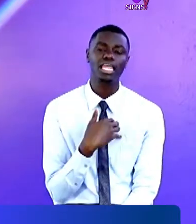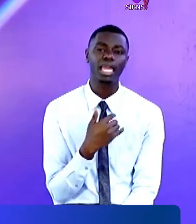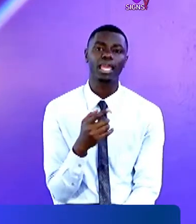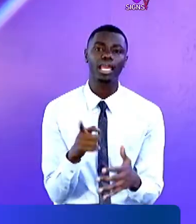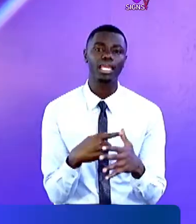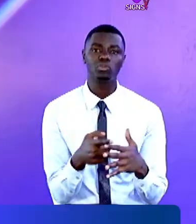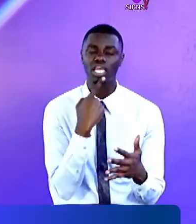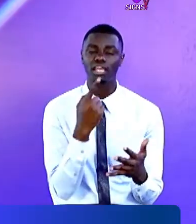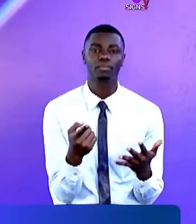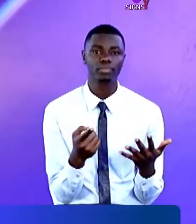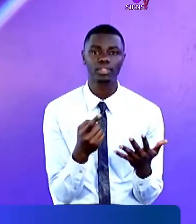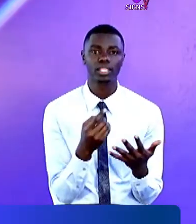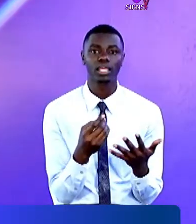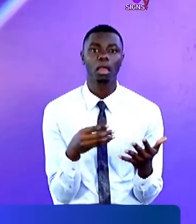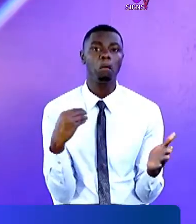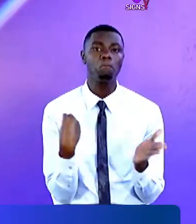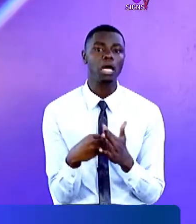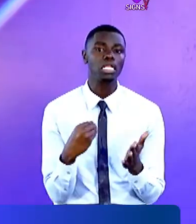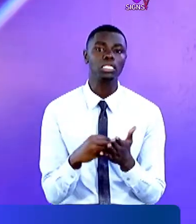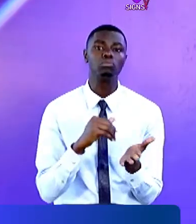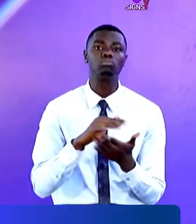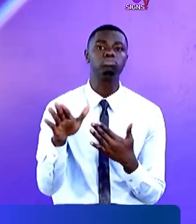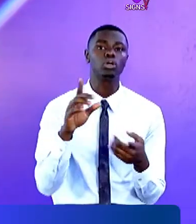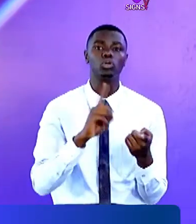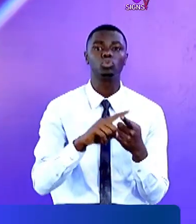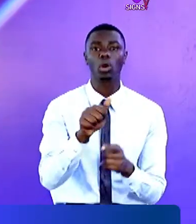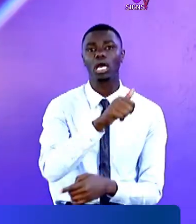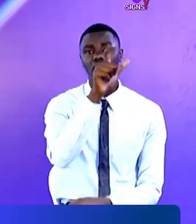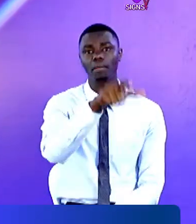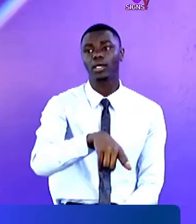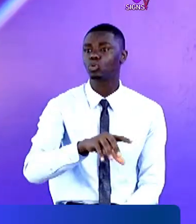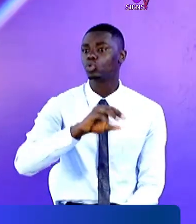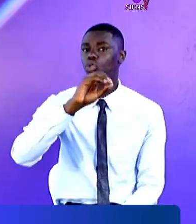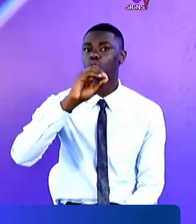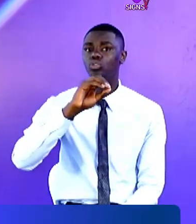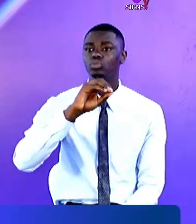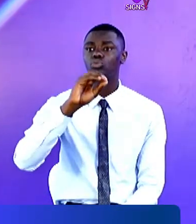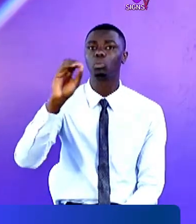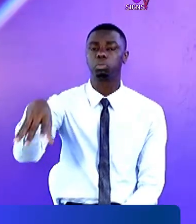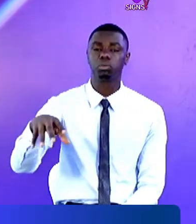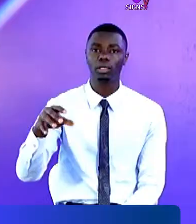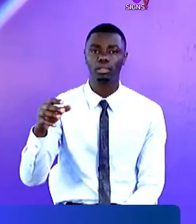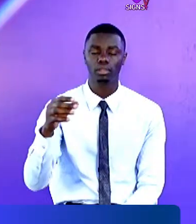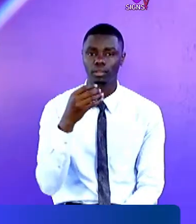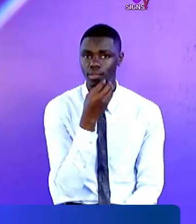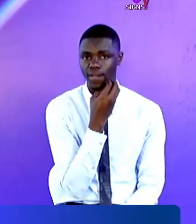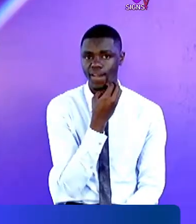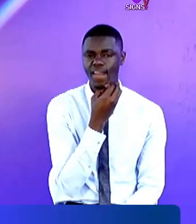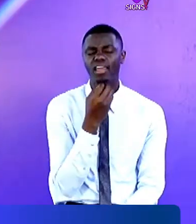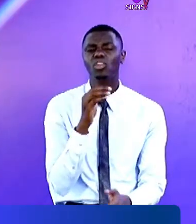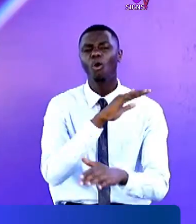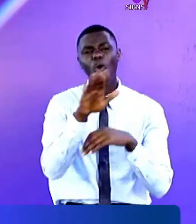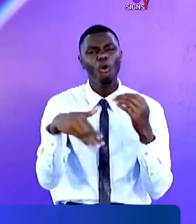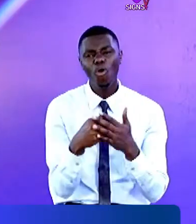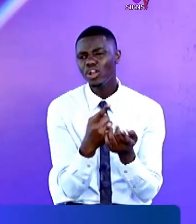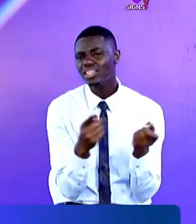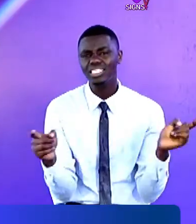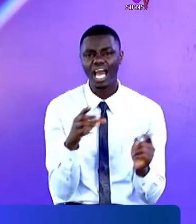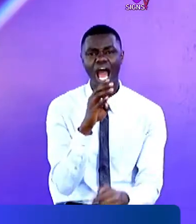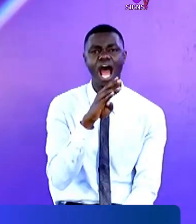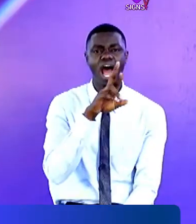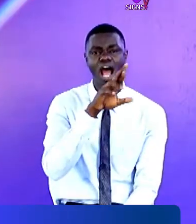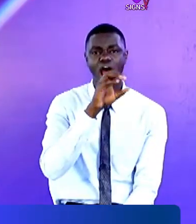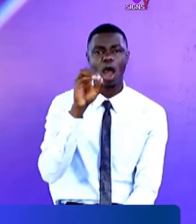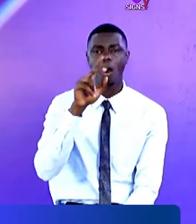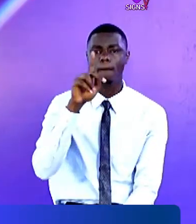that money was sent to someone to drop money at food at home and they didn't come? All these are brokers. Alan,